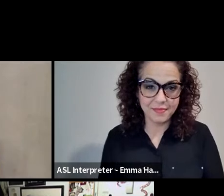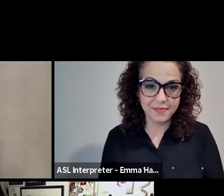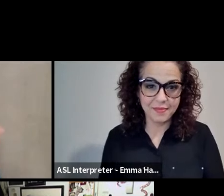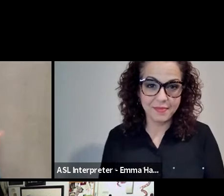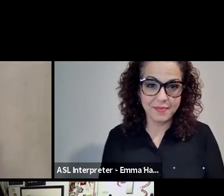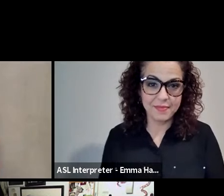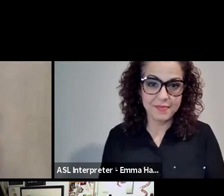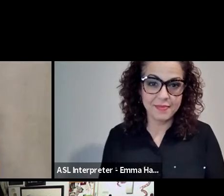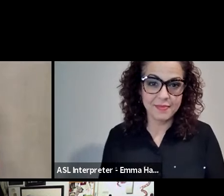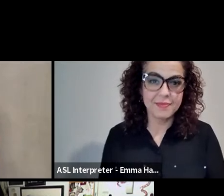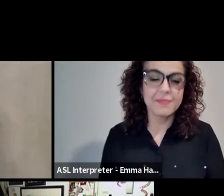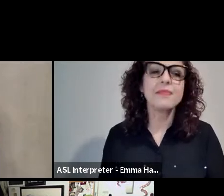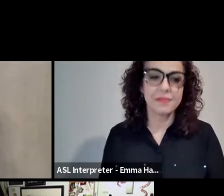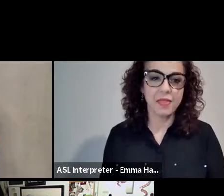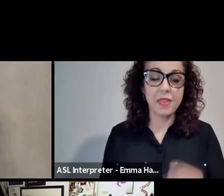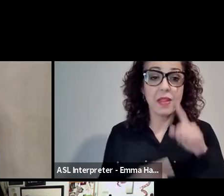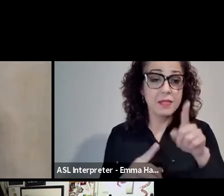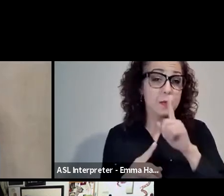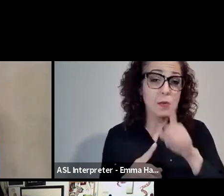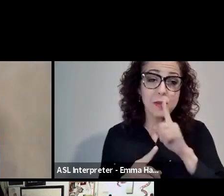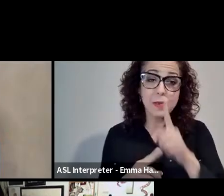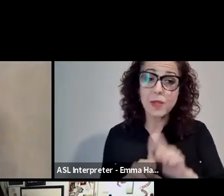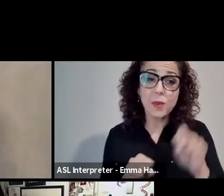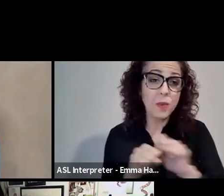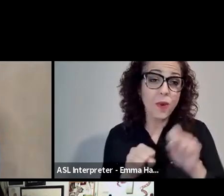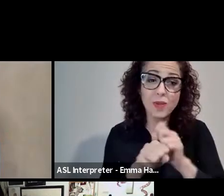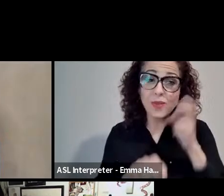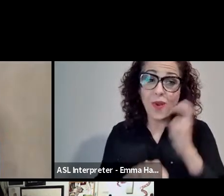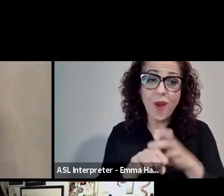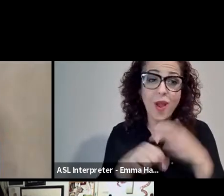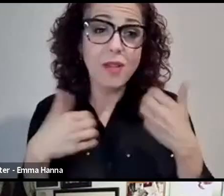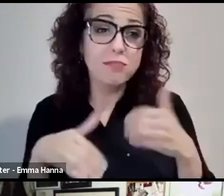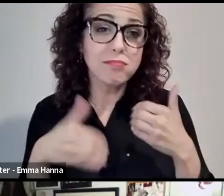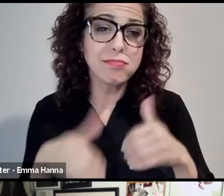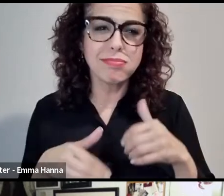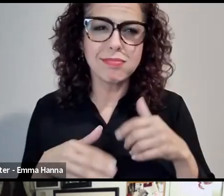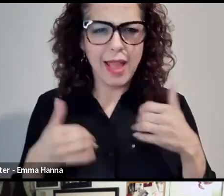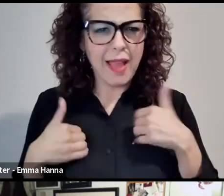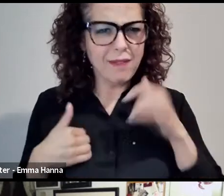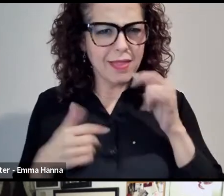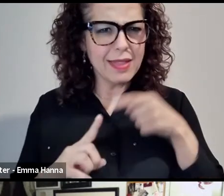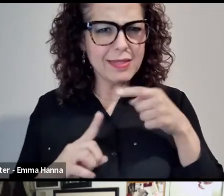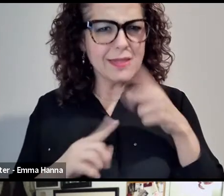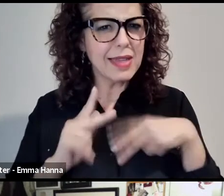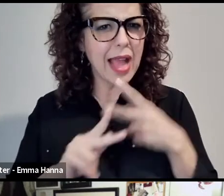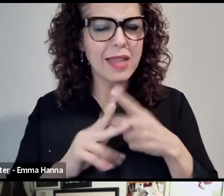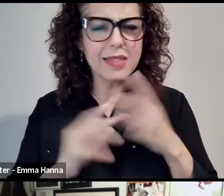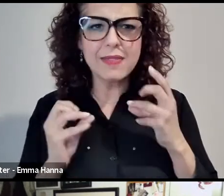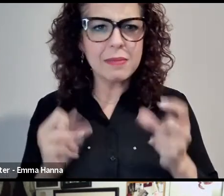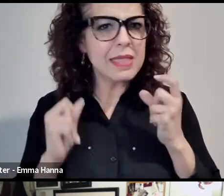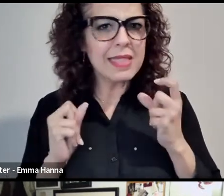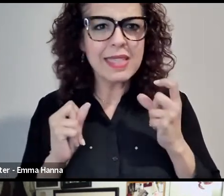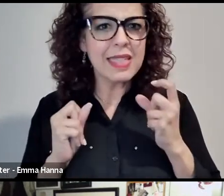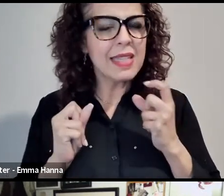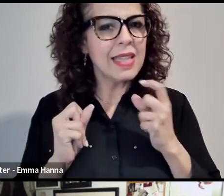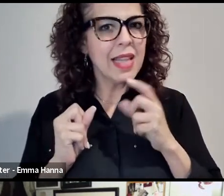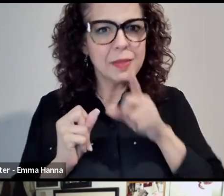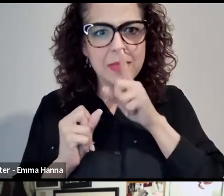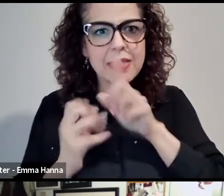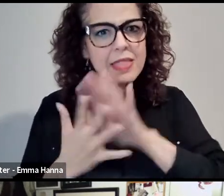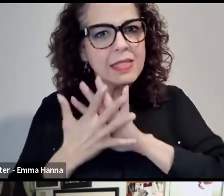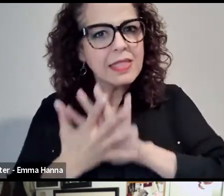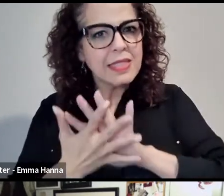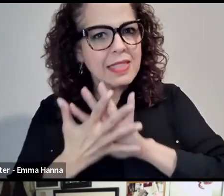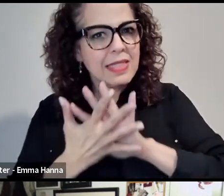And so I had worked really hard on having this kind of immediate, intimate,